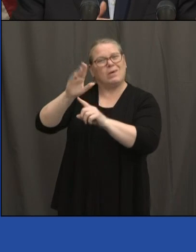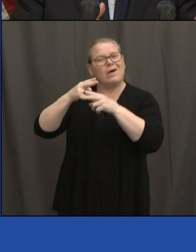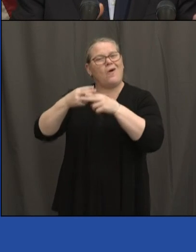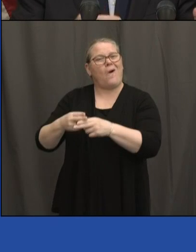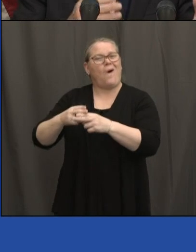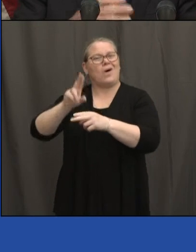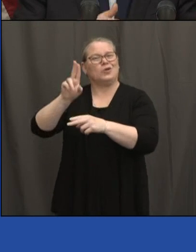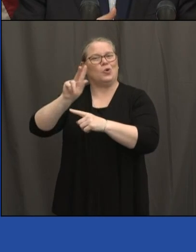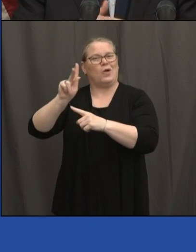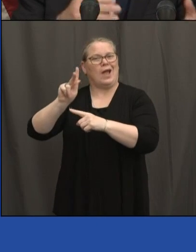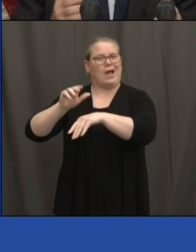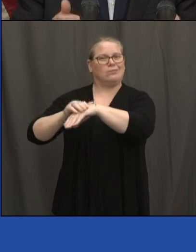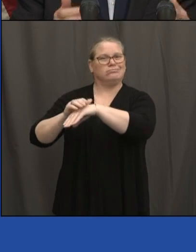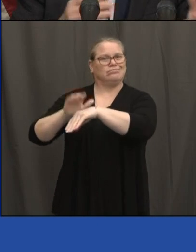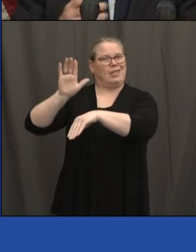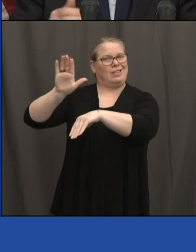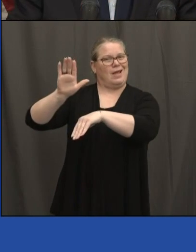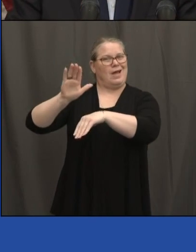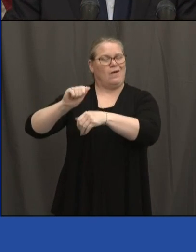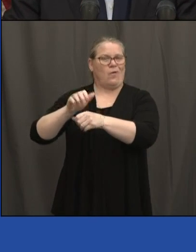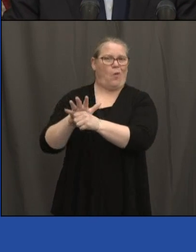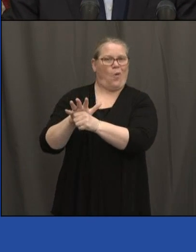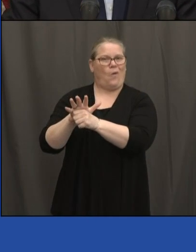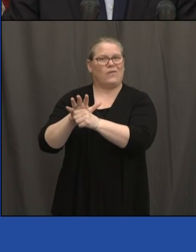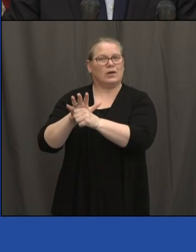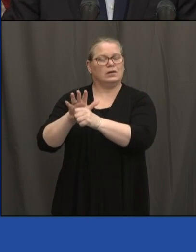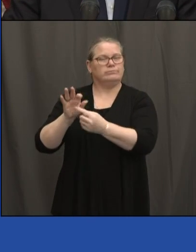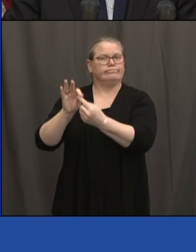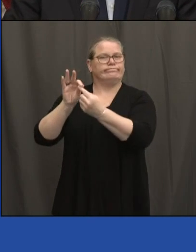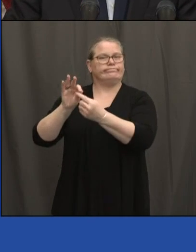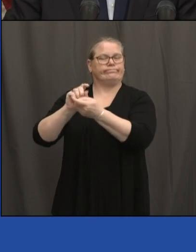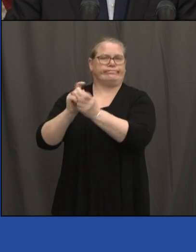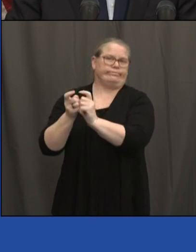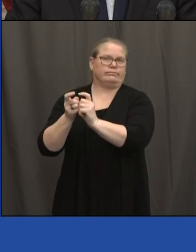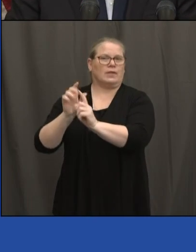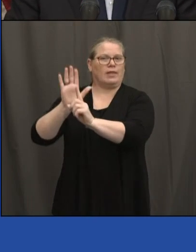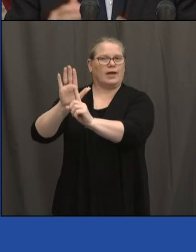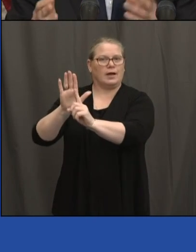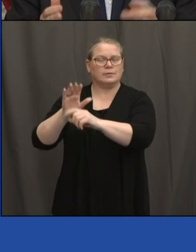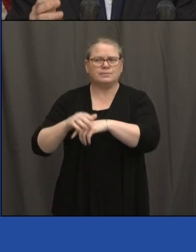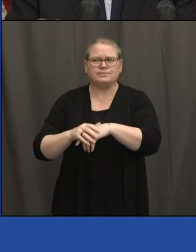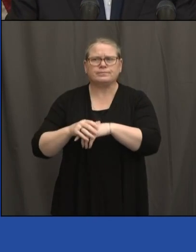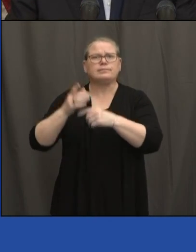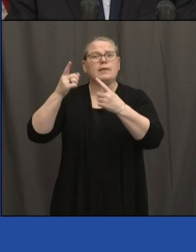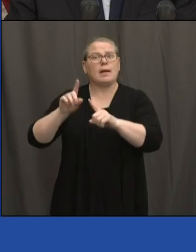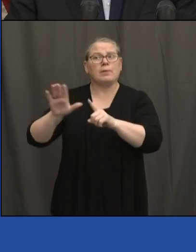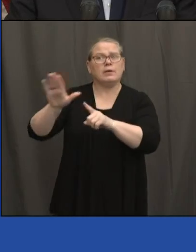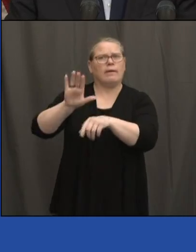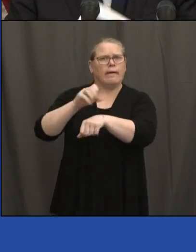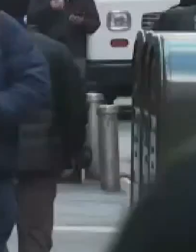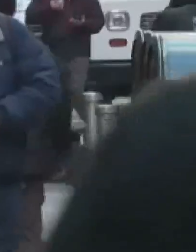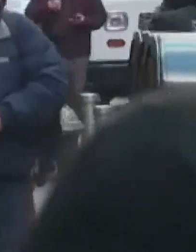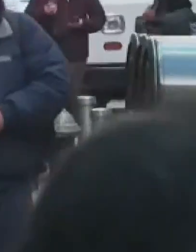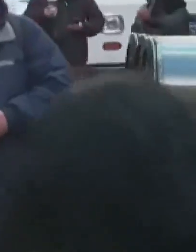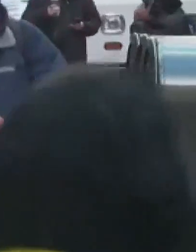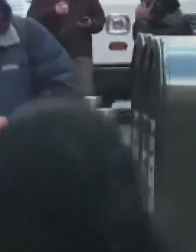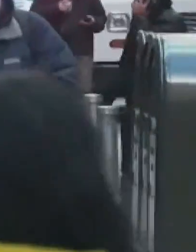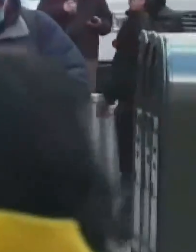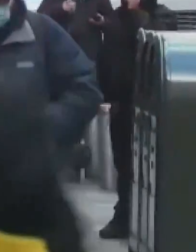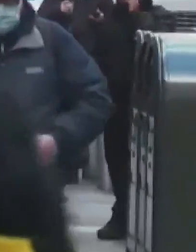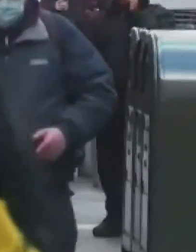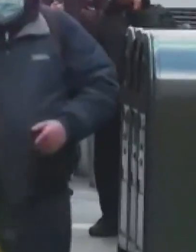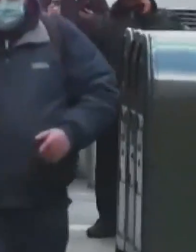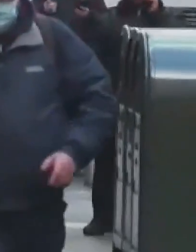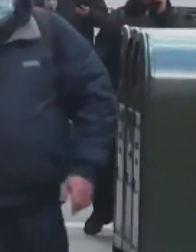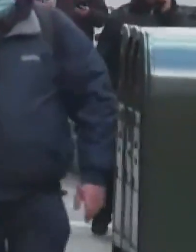renewed lockdowns in France and Germany, not to mention the United Kingdom. So which way are we going to go? Governor Lamont